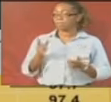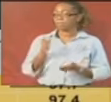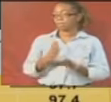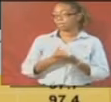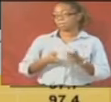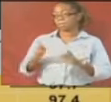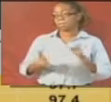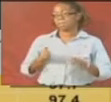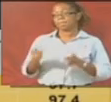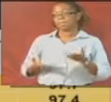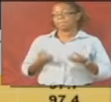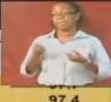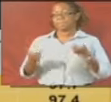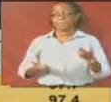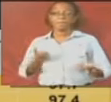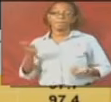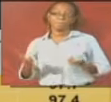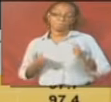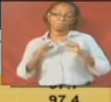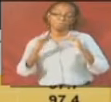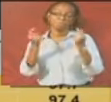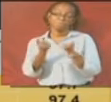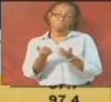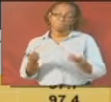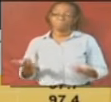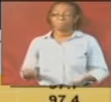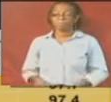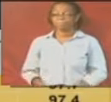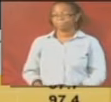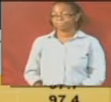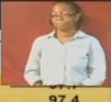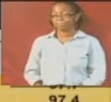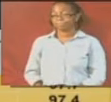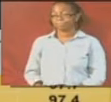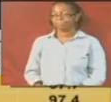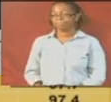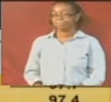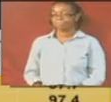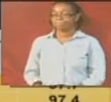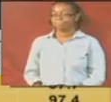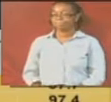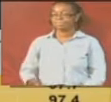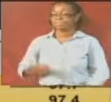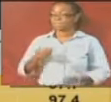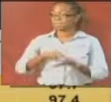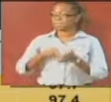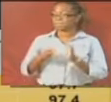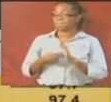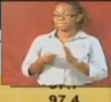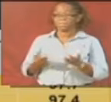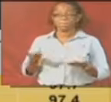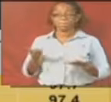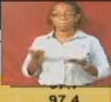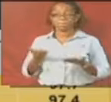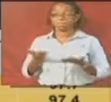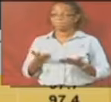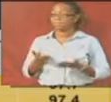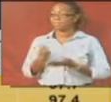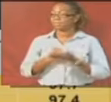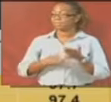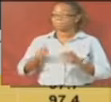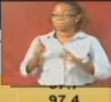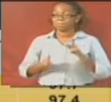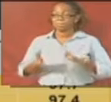of persons who disagree might be less likely to comply, and this can pose a problem and become a threat to